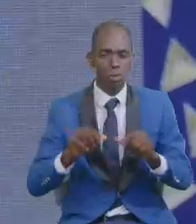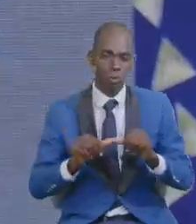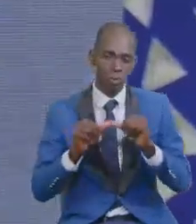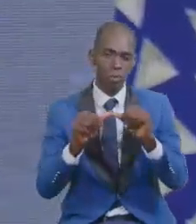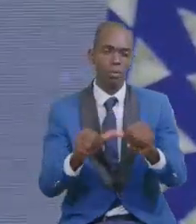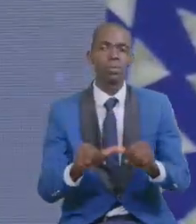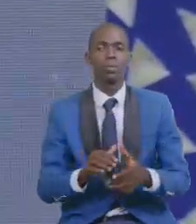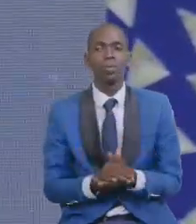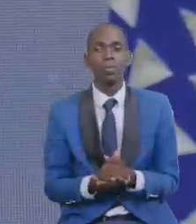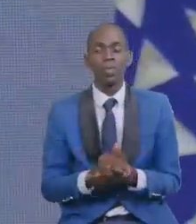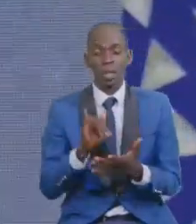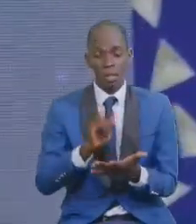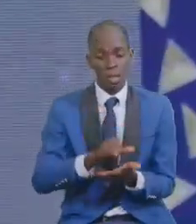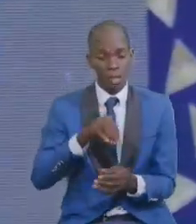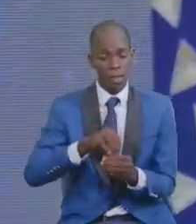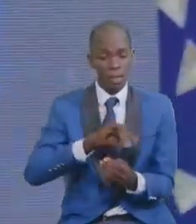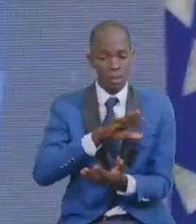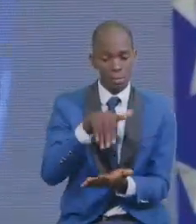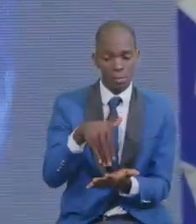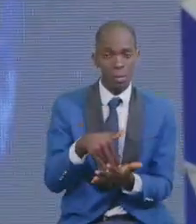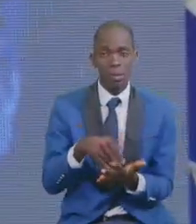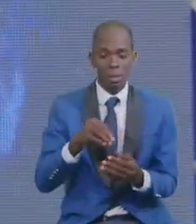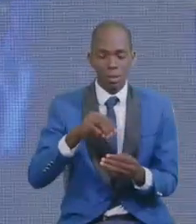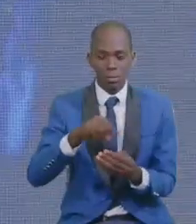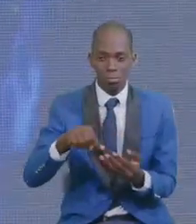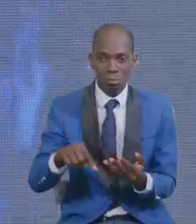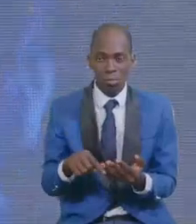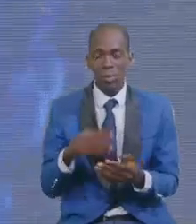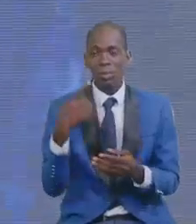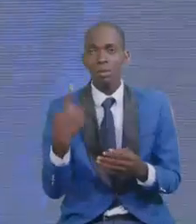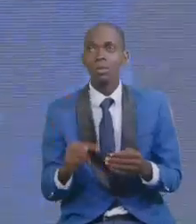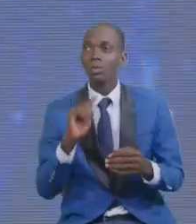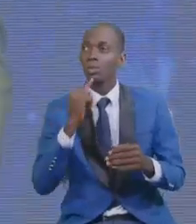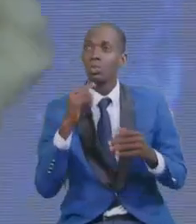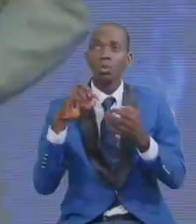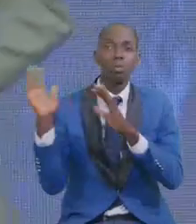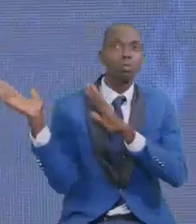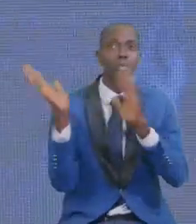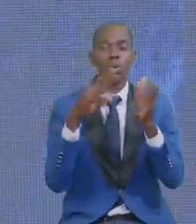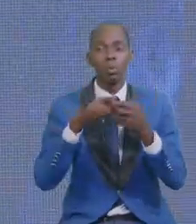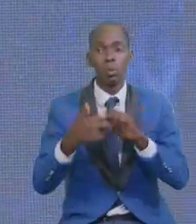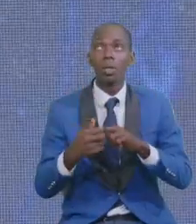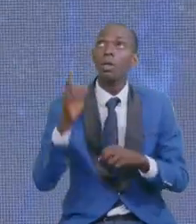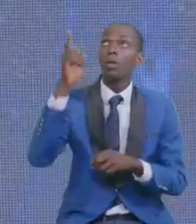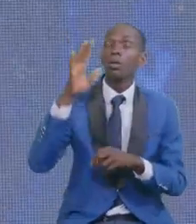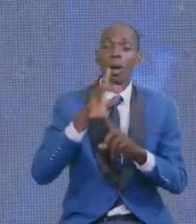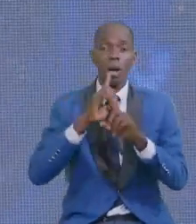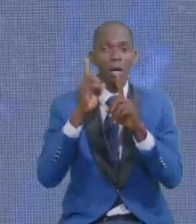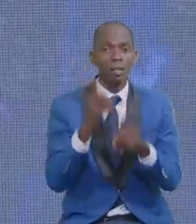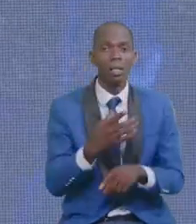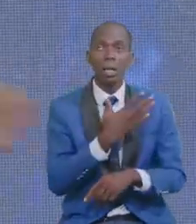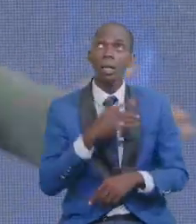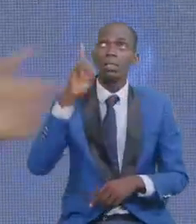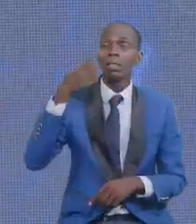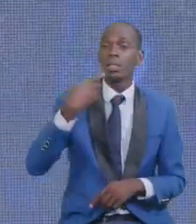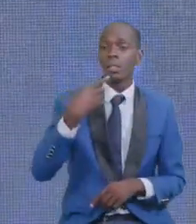That in the midst of the wind, in the midst of the whirlwind, God answers and he says, my grace